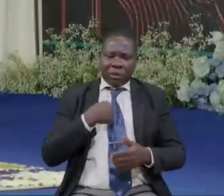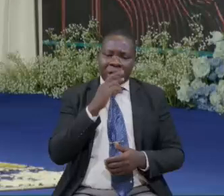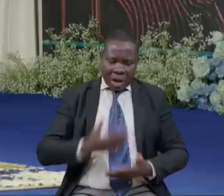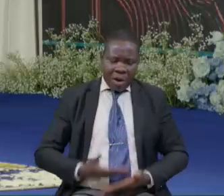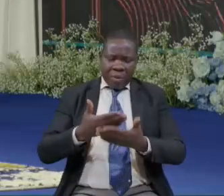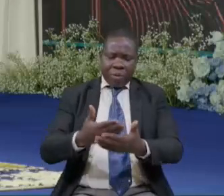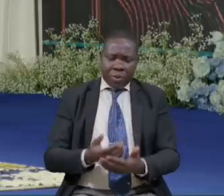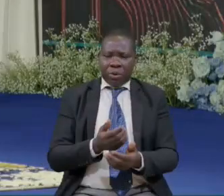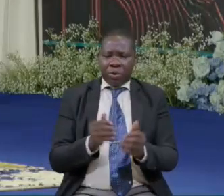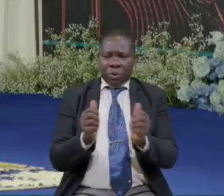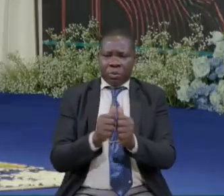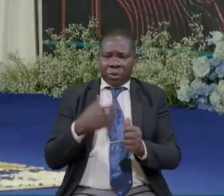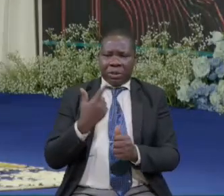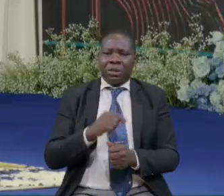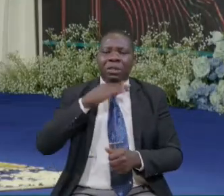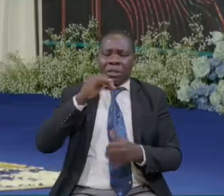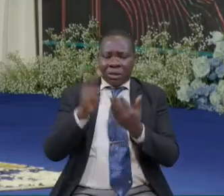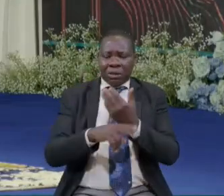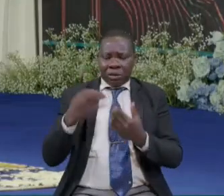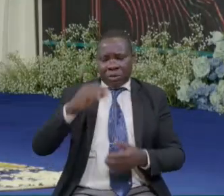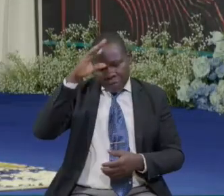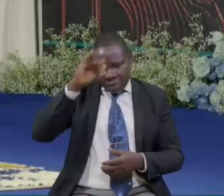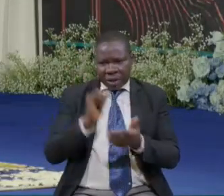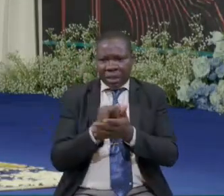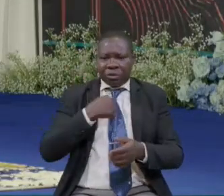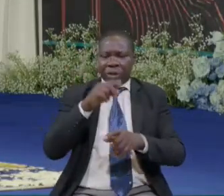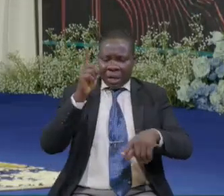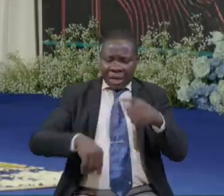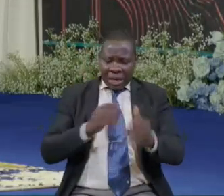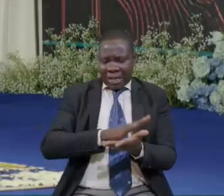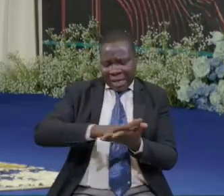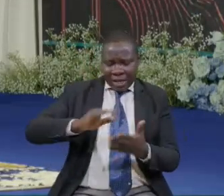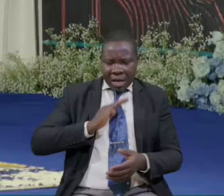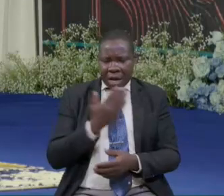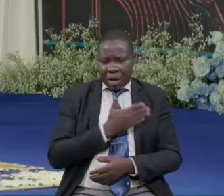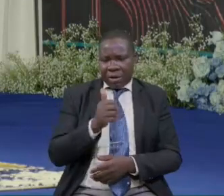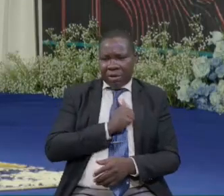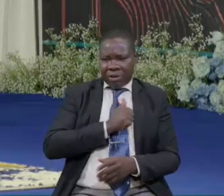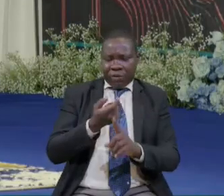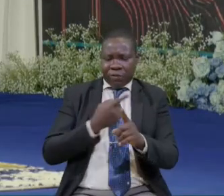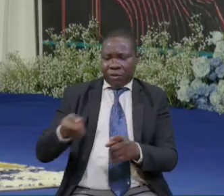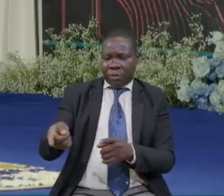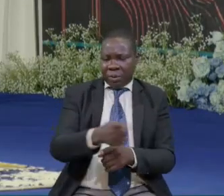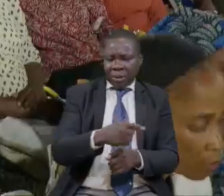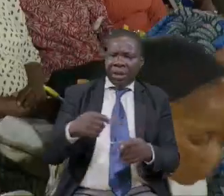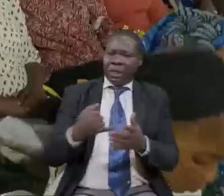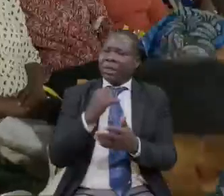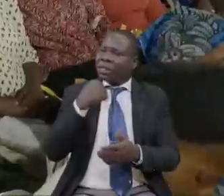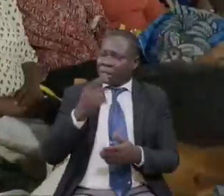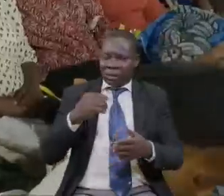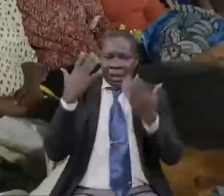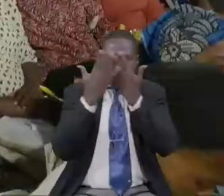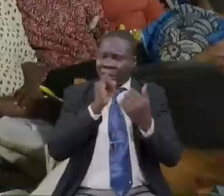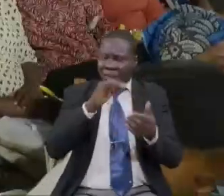man, we cannot cleanse ourselves from them. It says, dark is that stain that